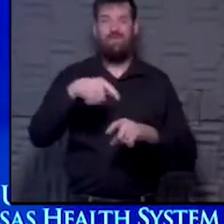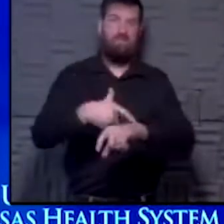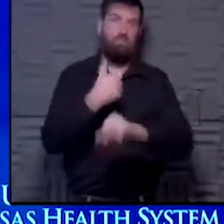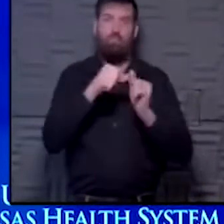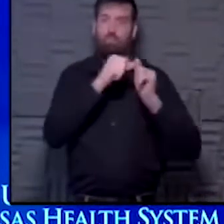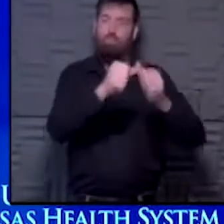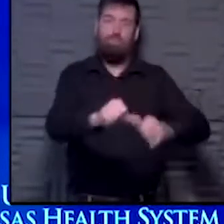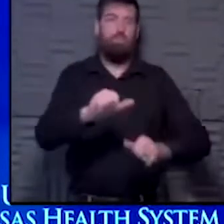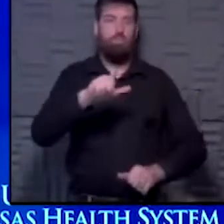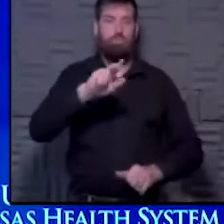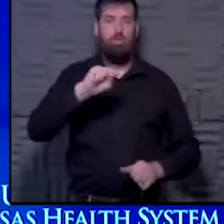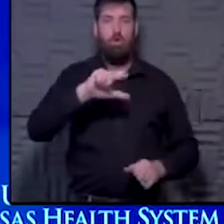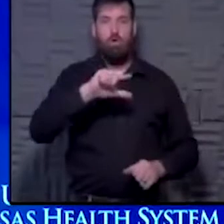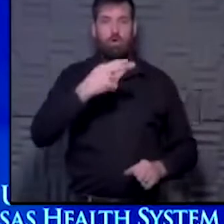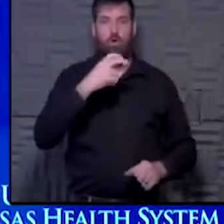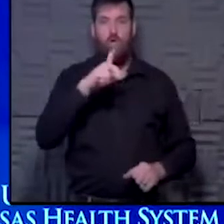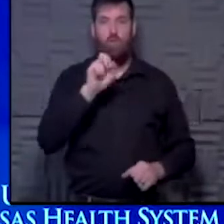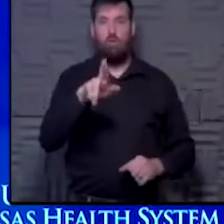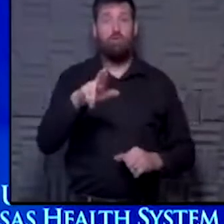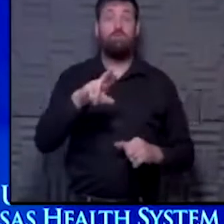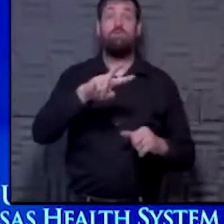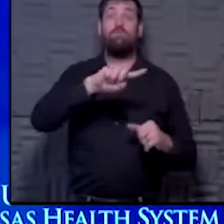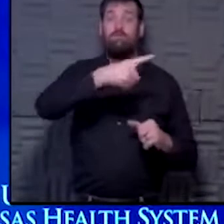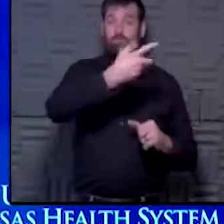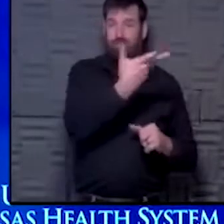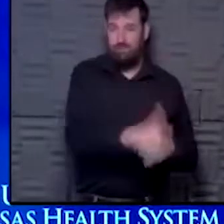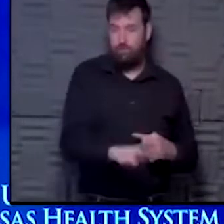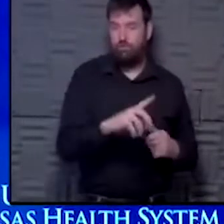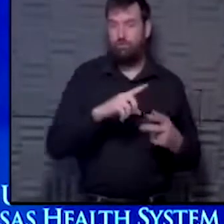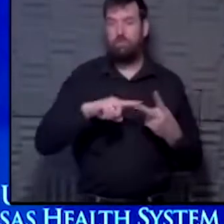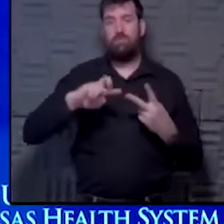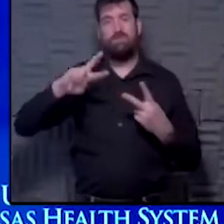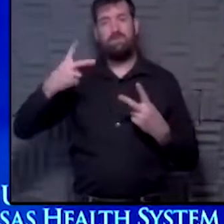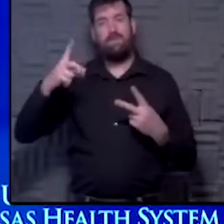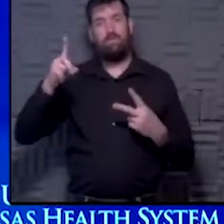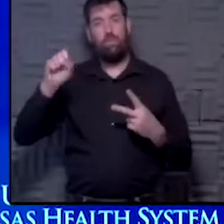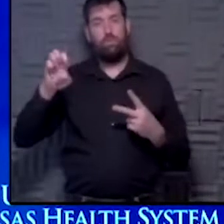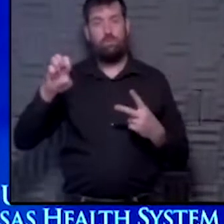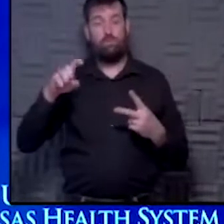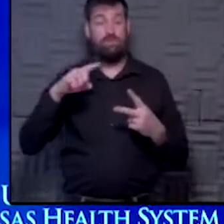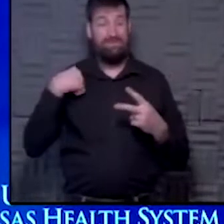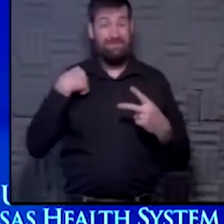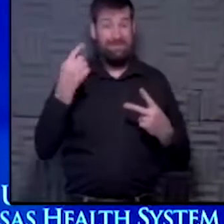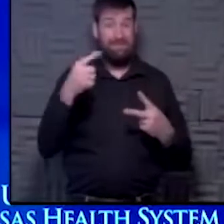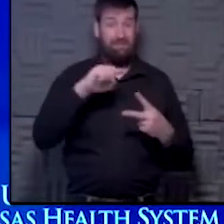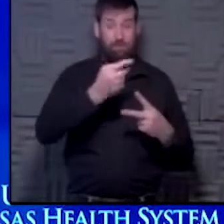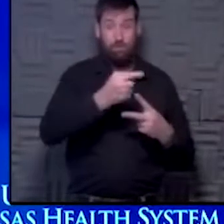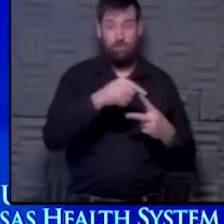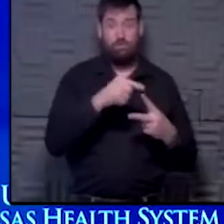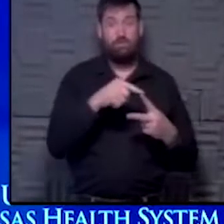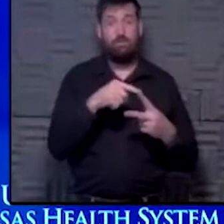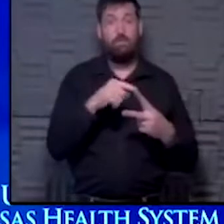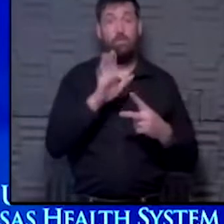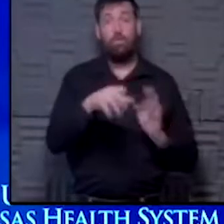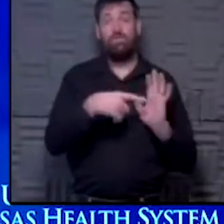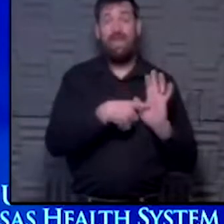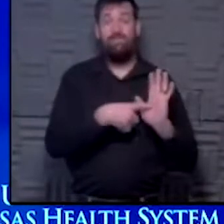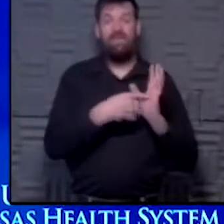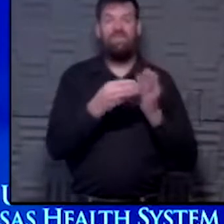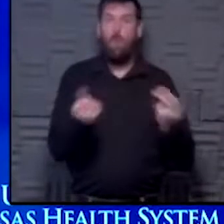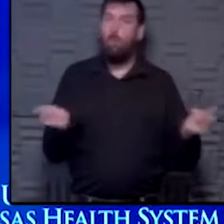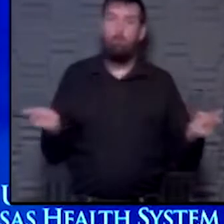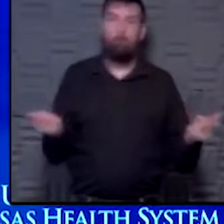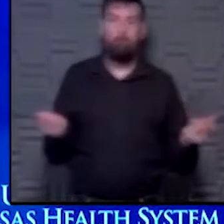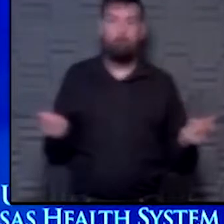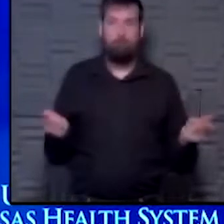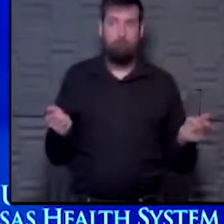received the vaccine's first dose, but will soon go for her second. Since getting the first one, she said almost all her lingering side effects are gone.